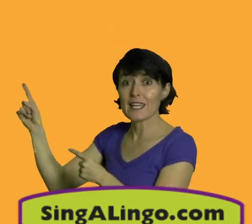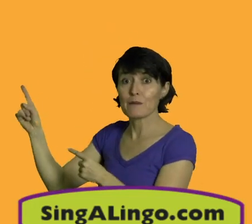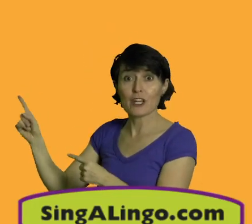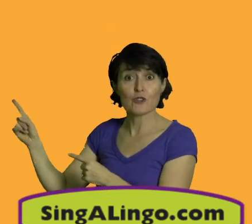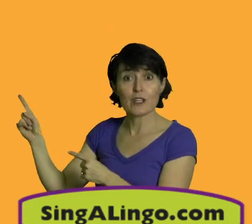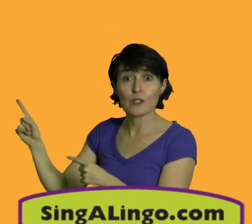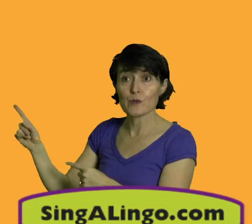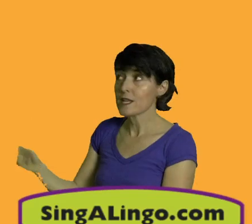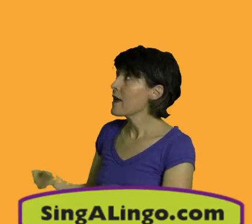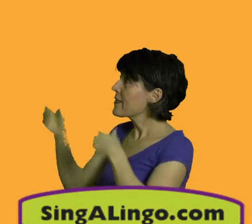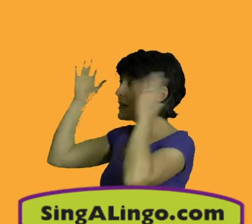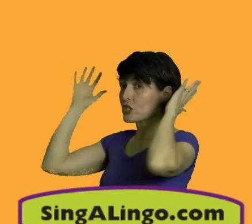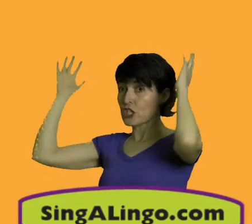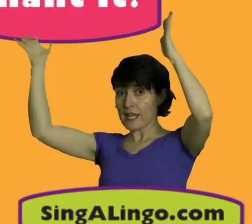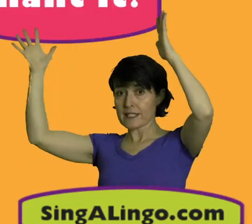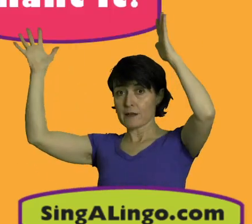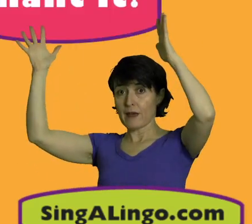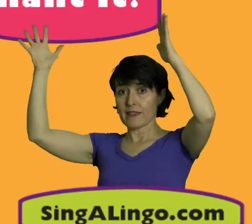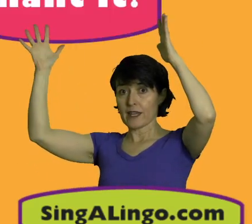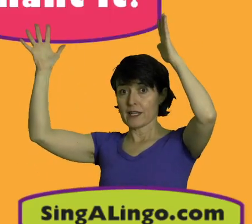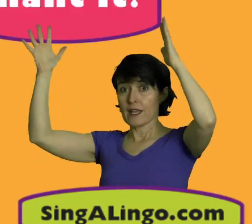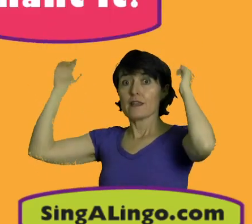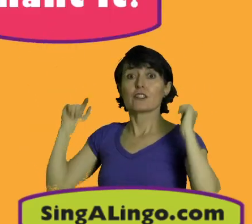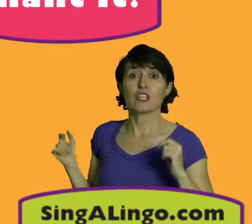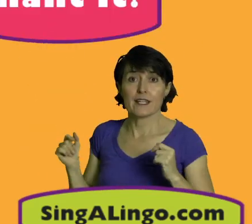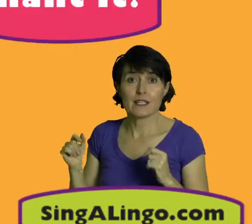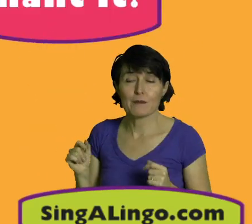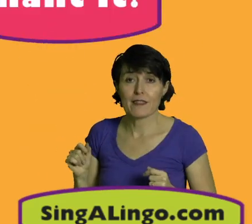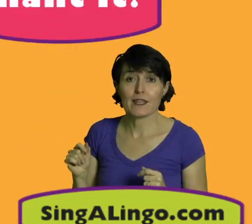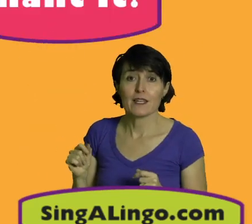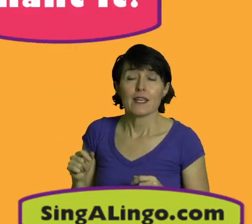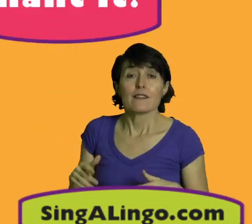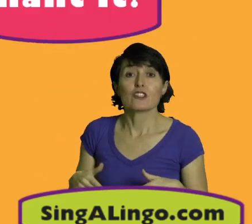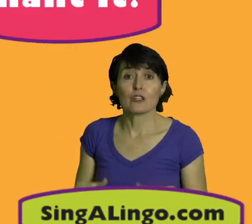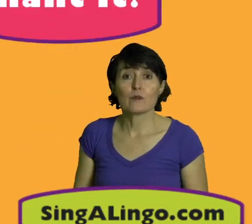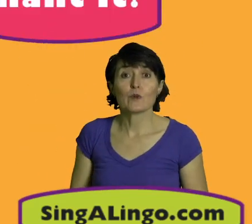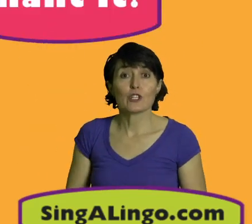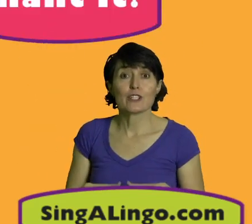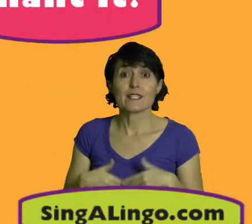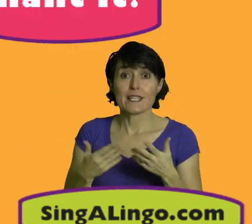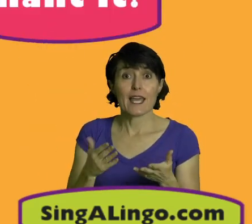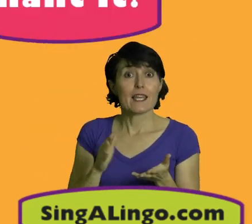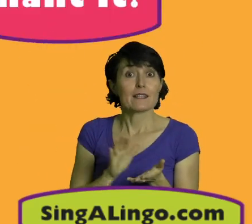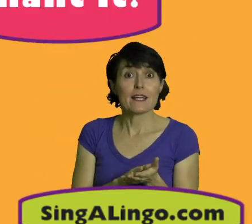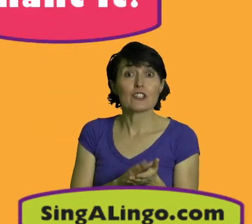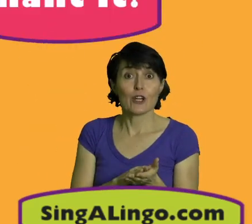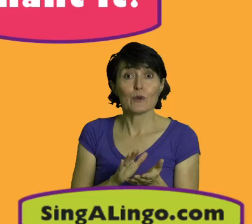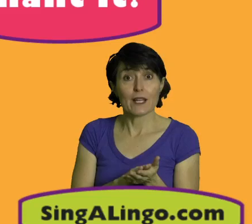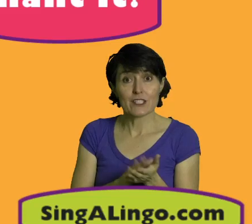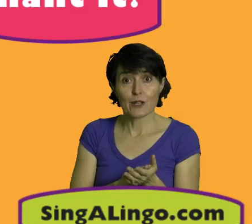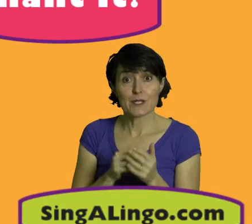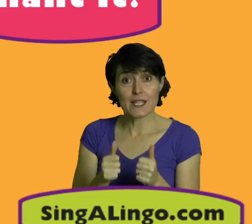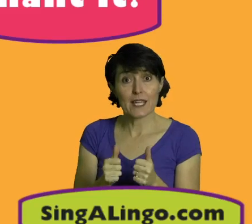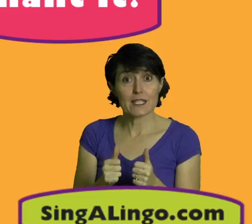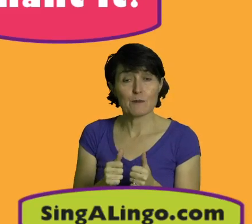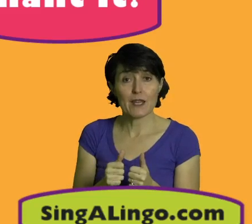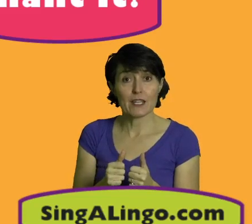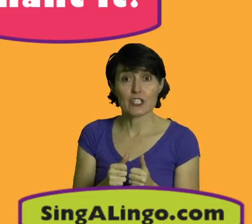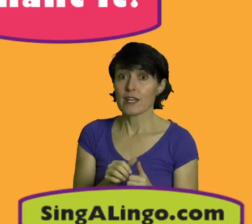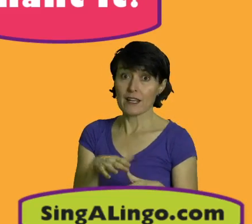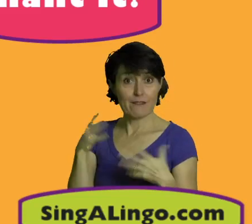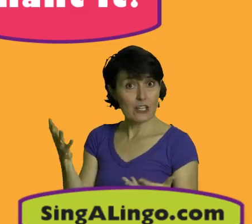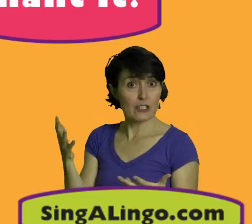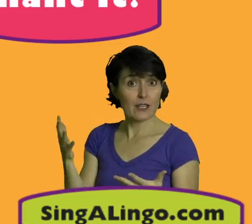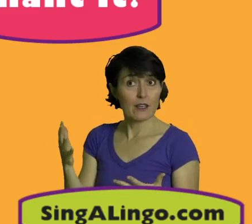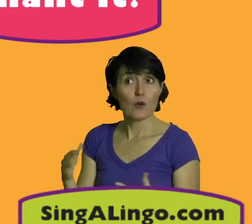Before singing, make sure to use the chant it method. The chant it method. The children will learn to say, let's go, let's go sing in